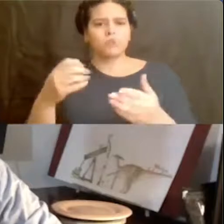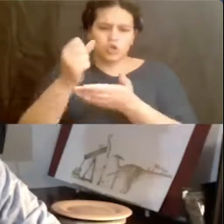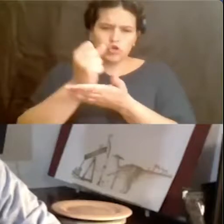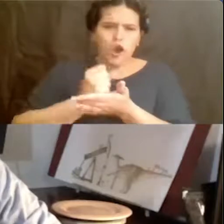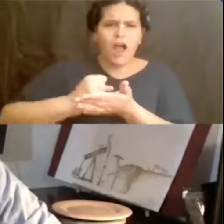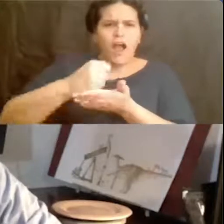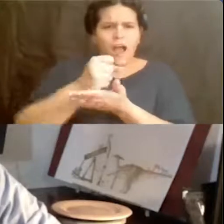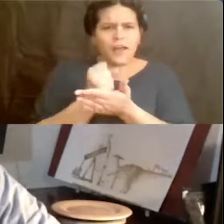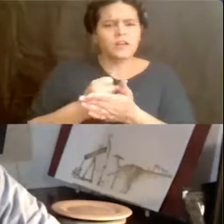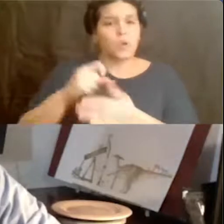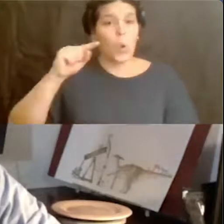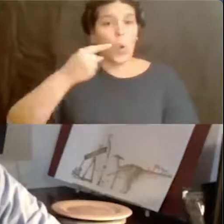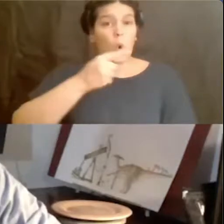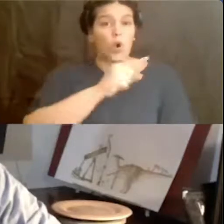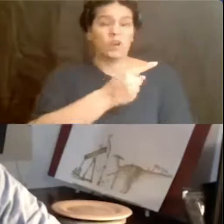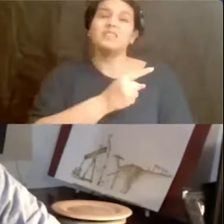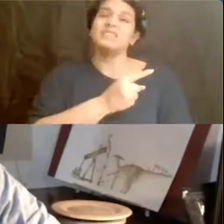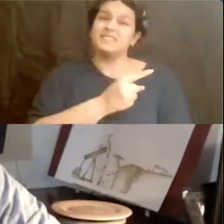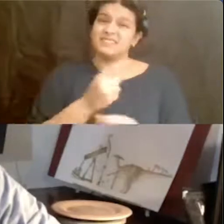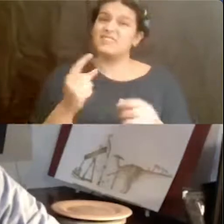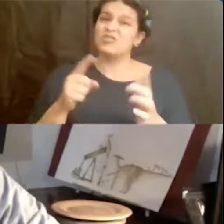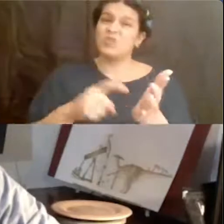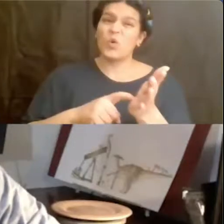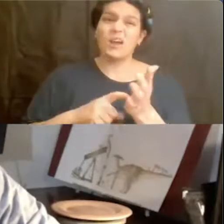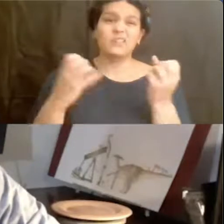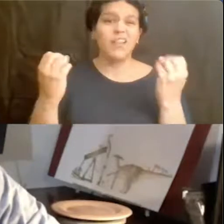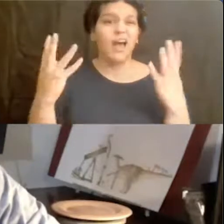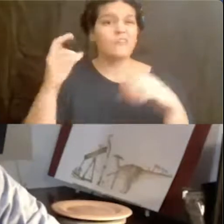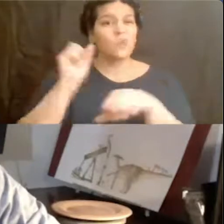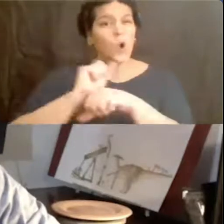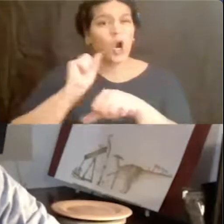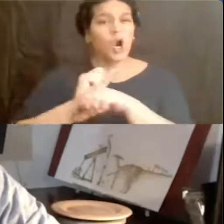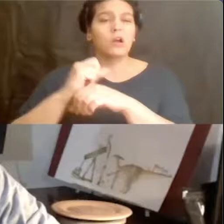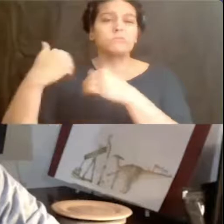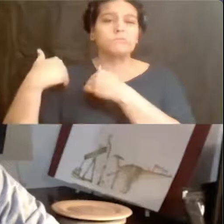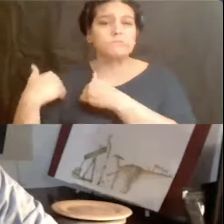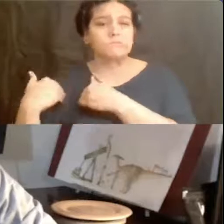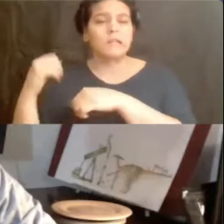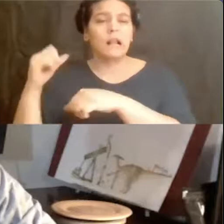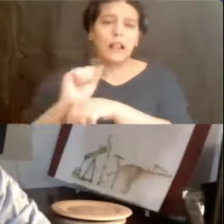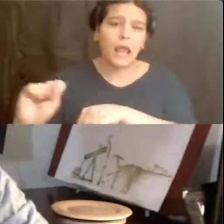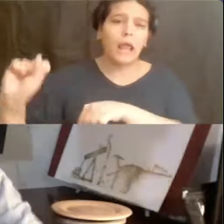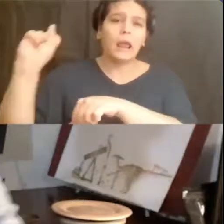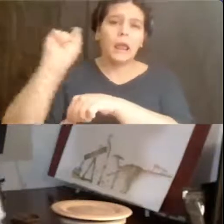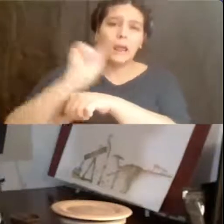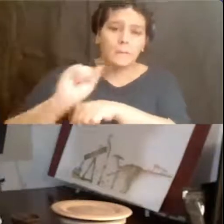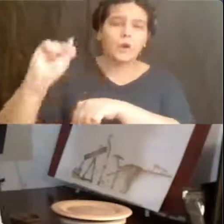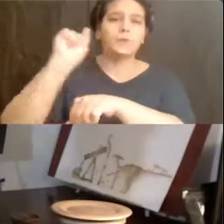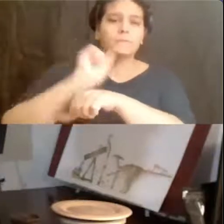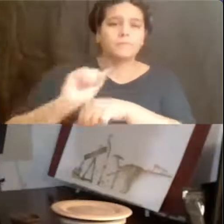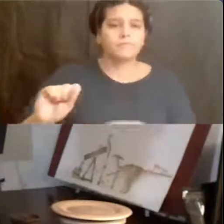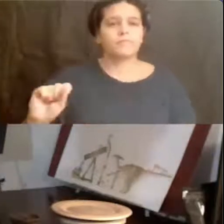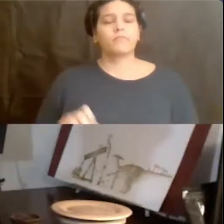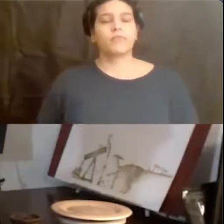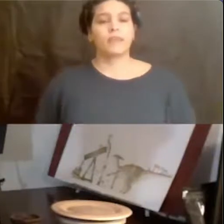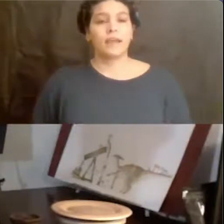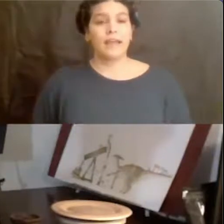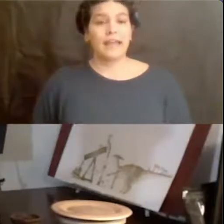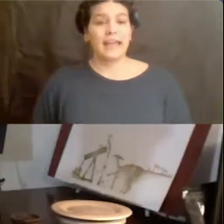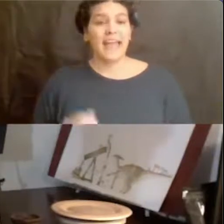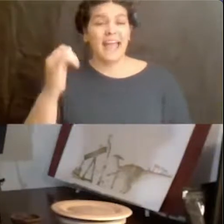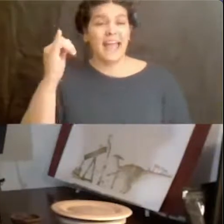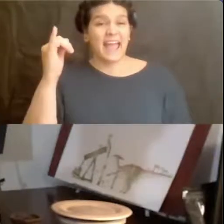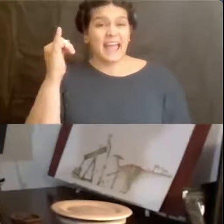really laborious process. It takes a lot of work to grind corn. If you have ever ground it, what they use is they use